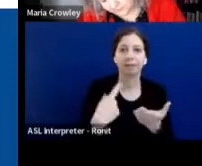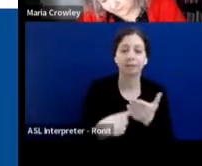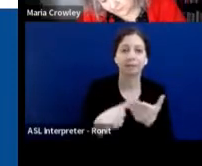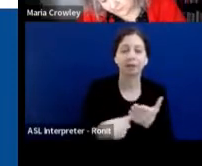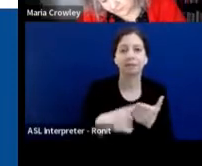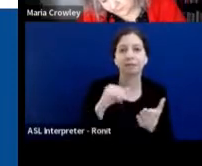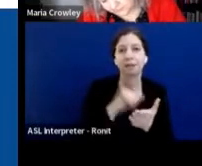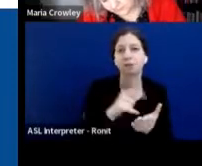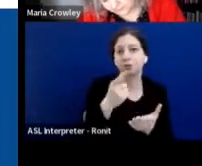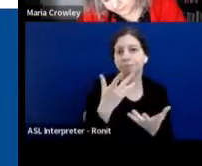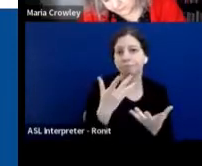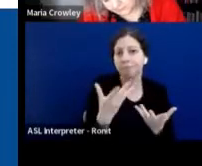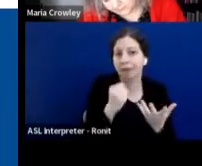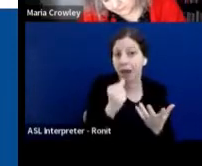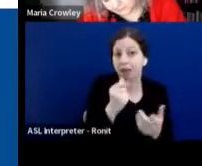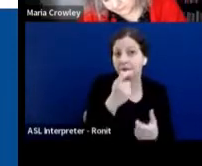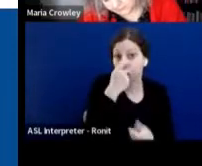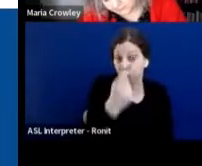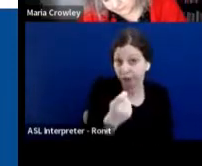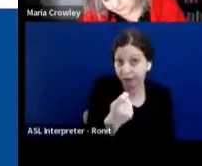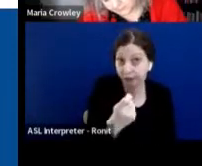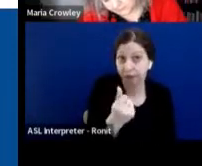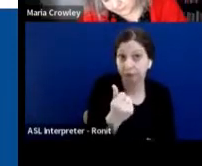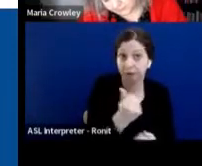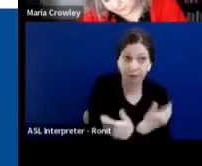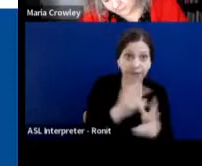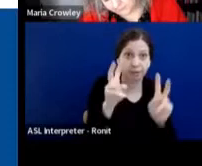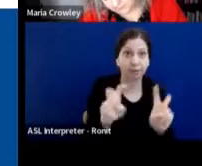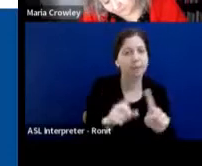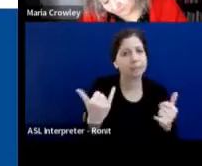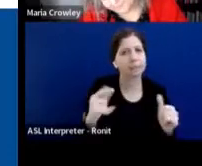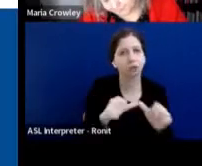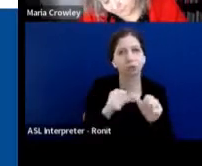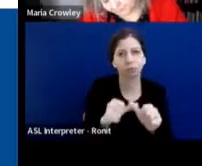not have a particular interest in, but you still have to do your part.